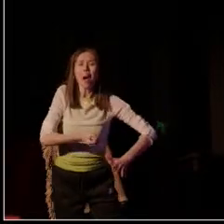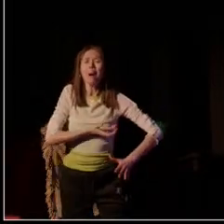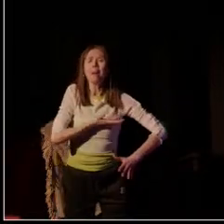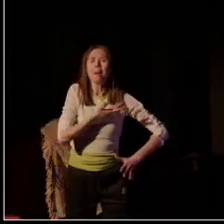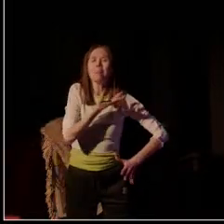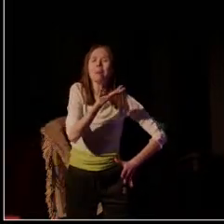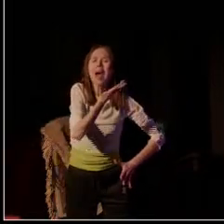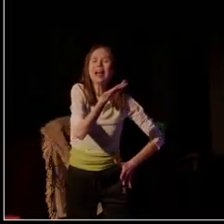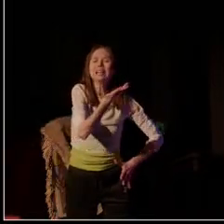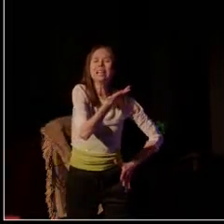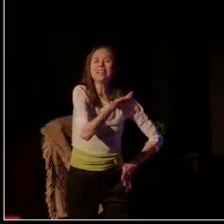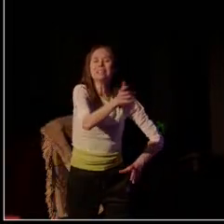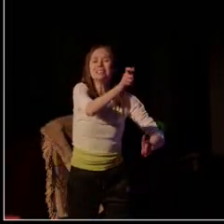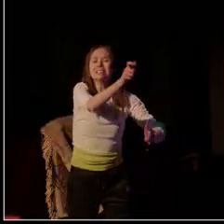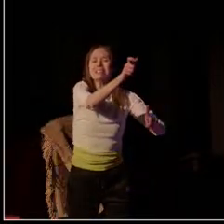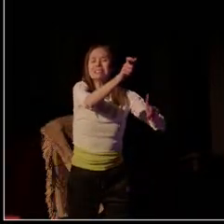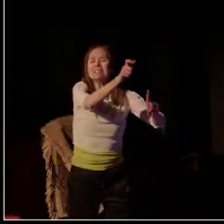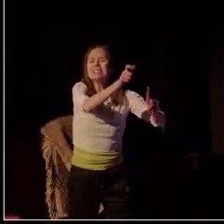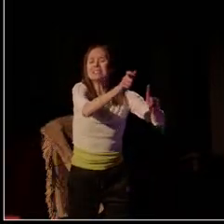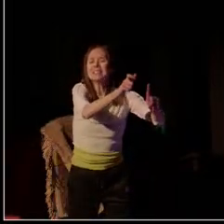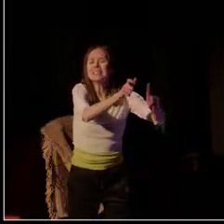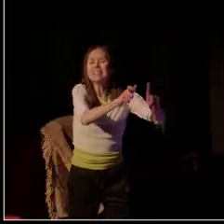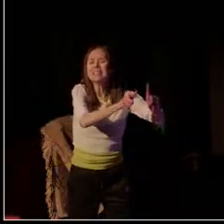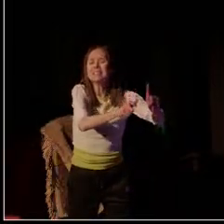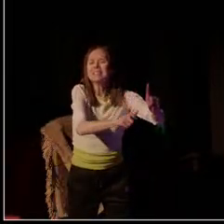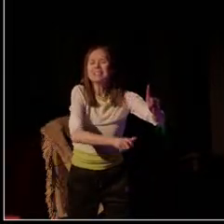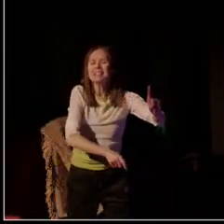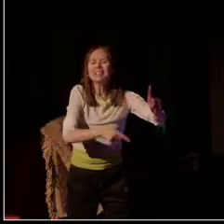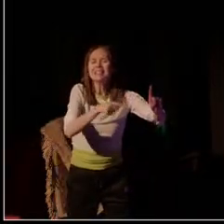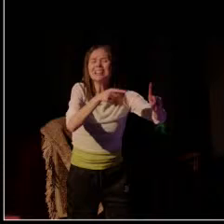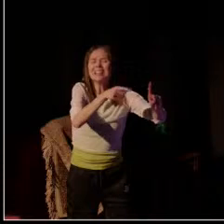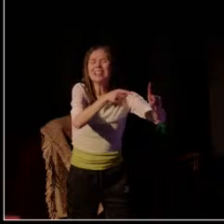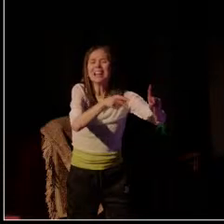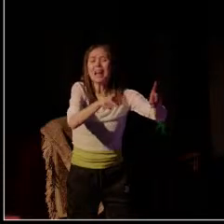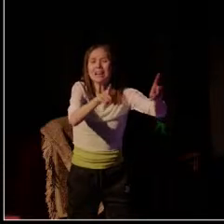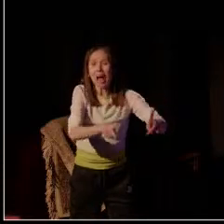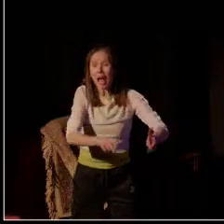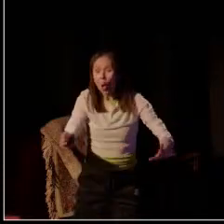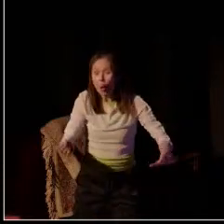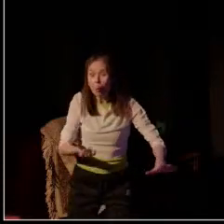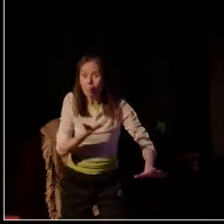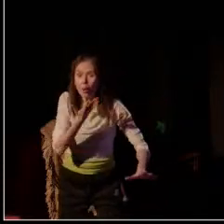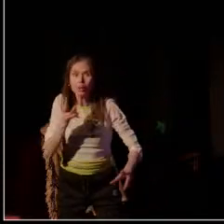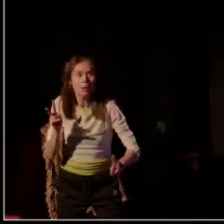How pierced with rapt attention was his daughter,